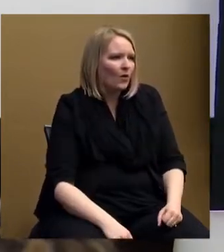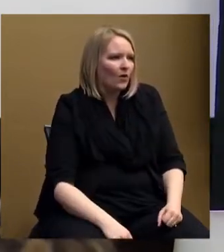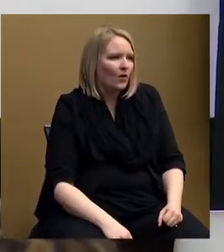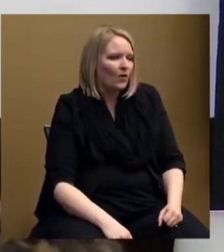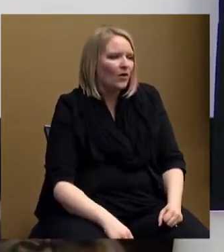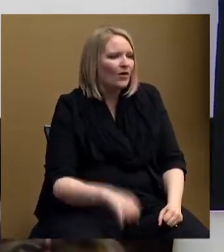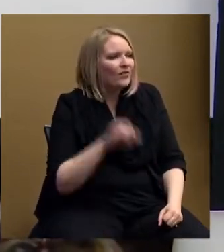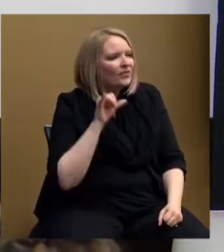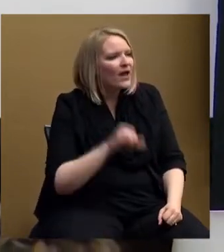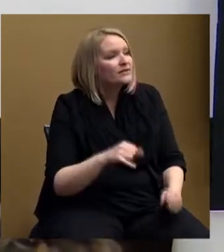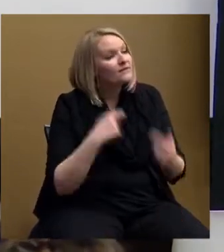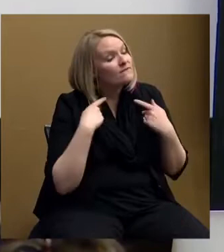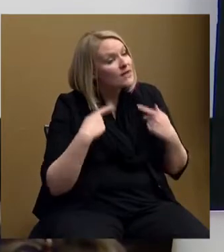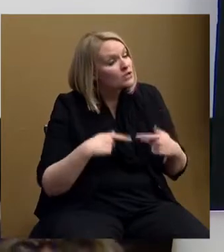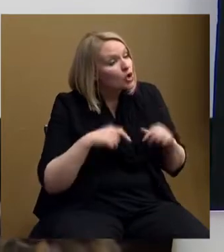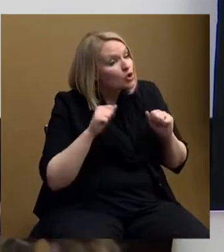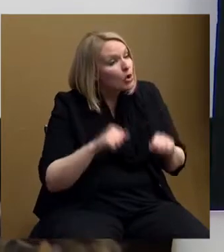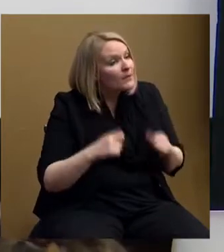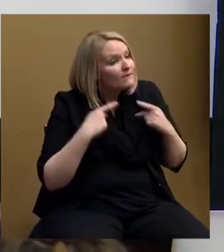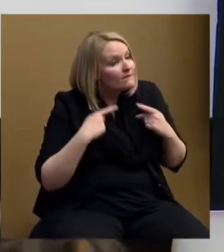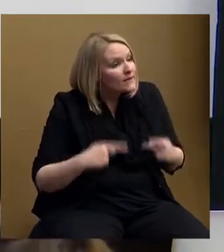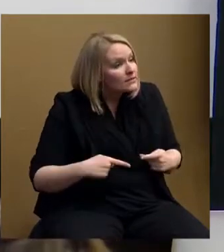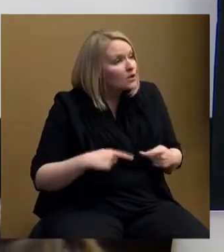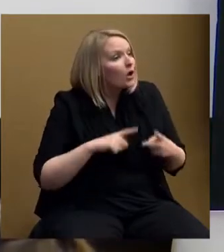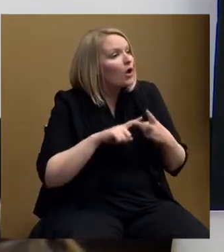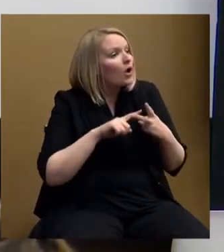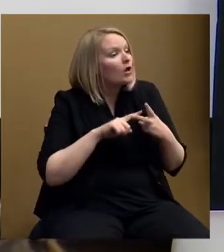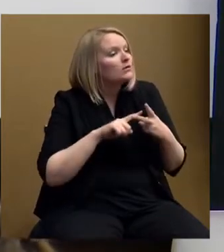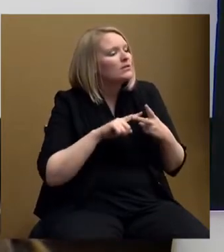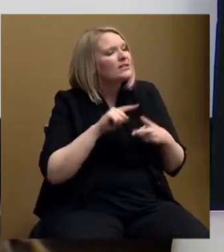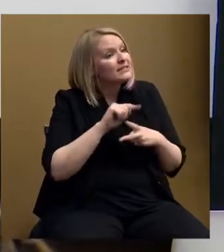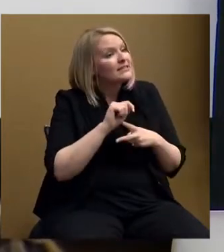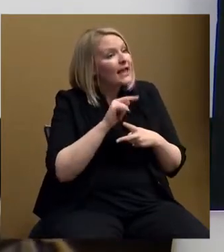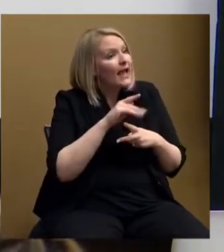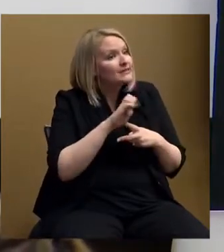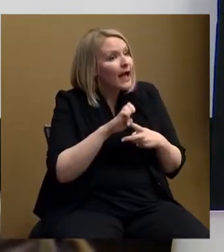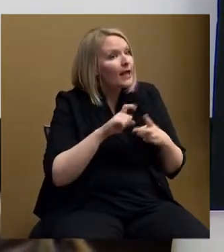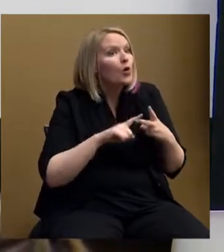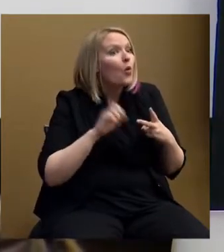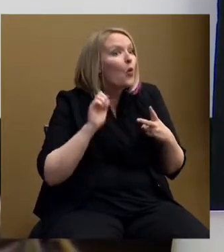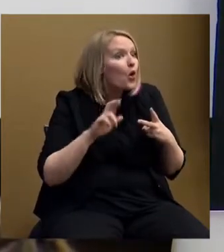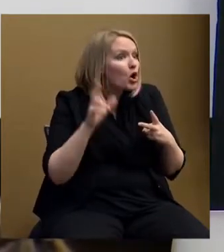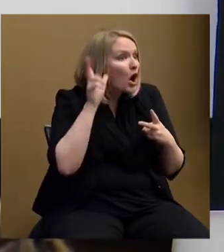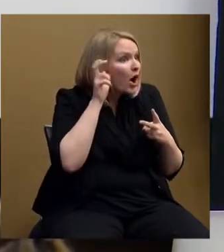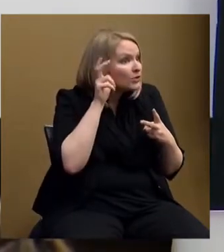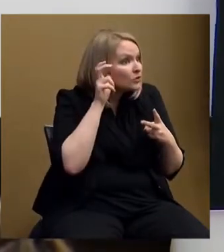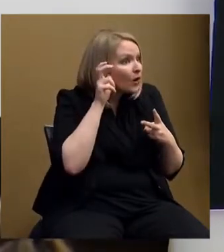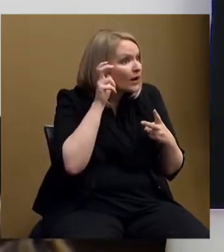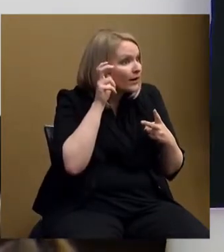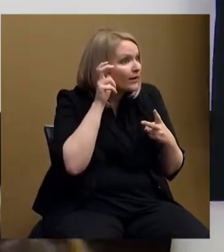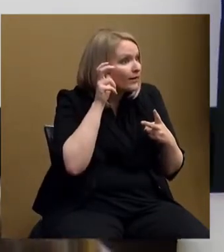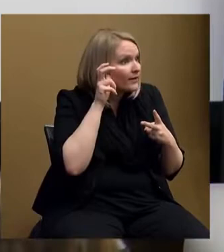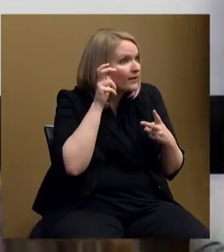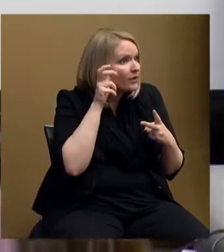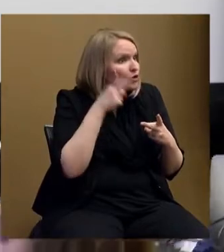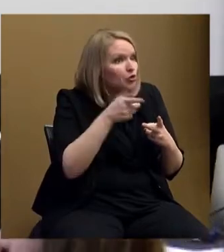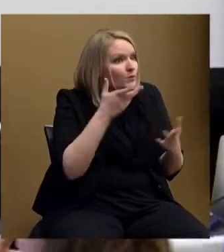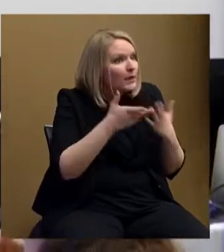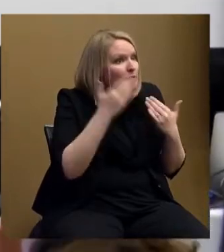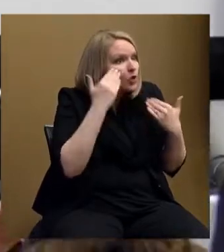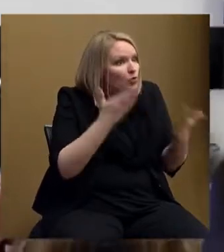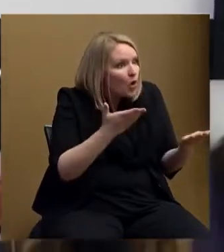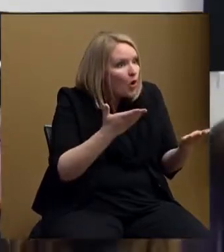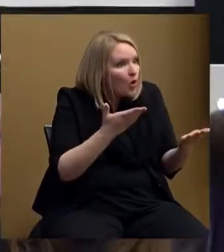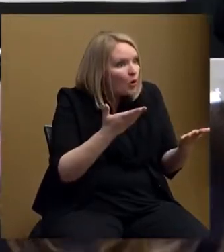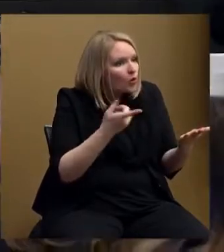that could be a physical, tactile piece, or that could be auditory, and you may not know, and it may take